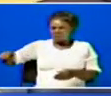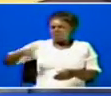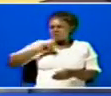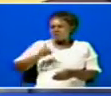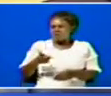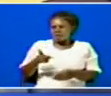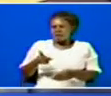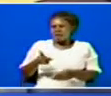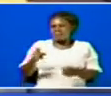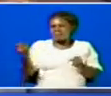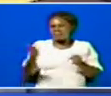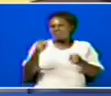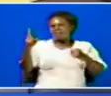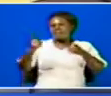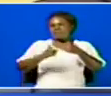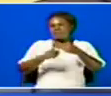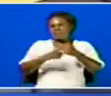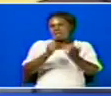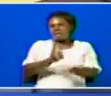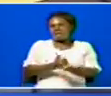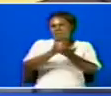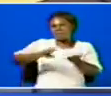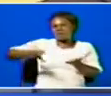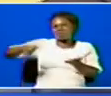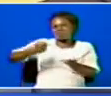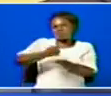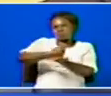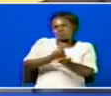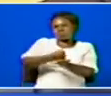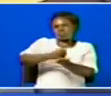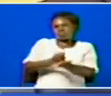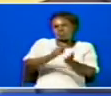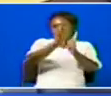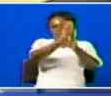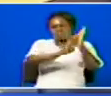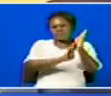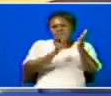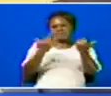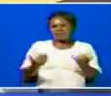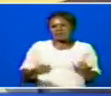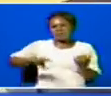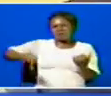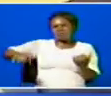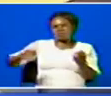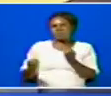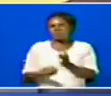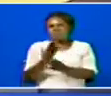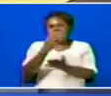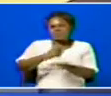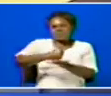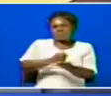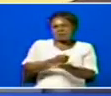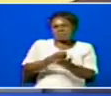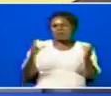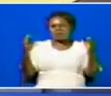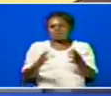least 6 months to enable the county audit these bills. Right now, the county has already formed an audit team